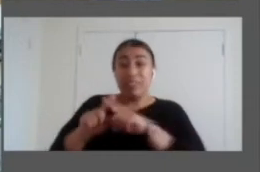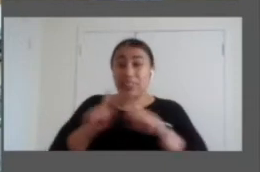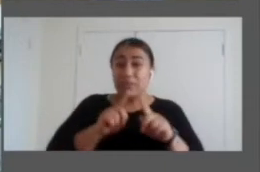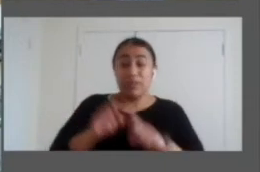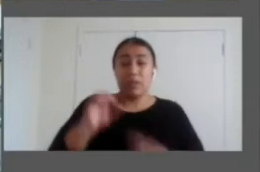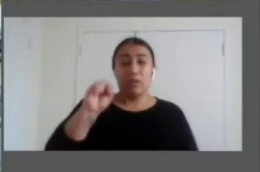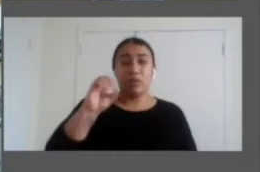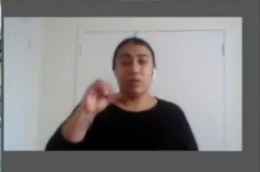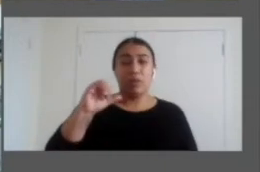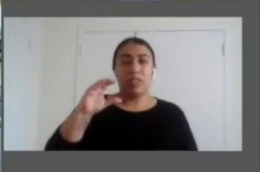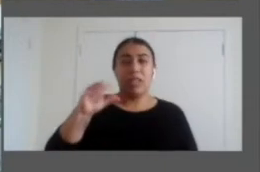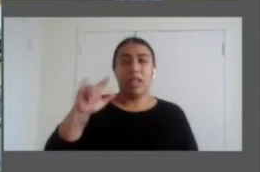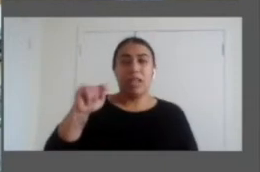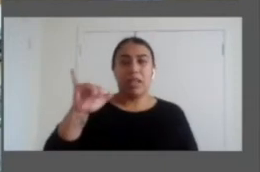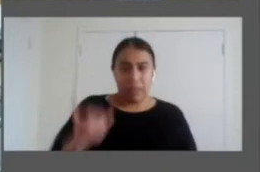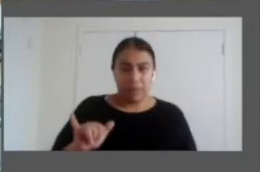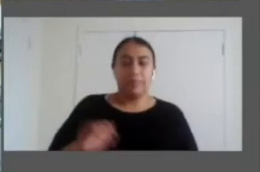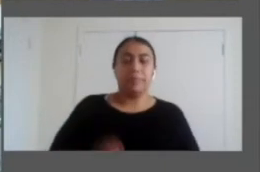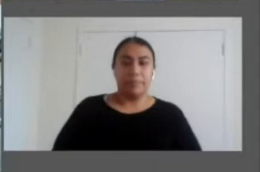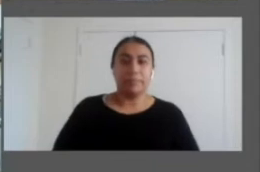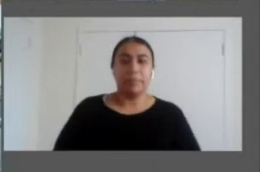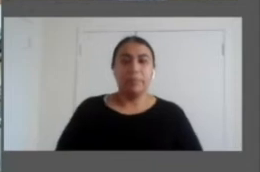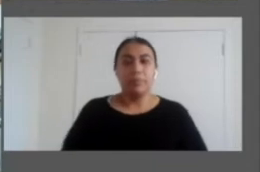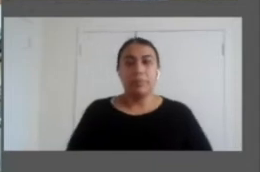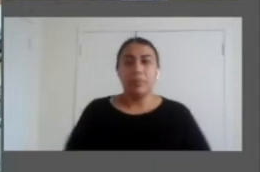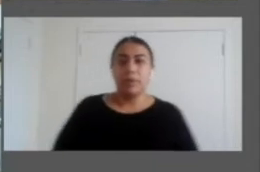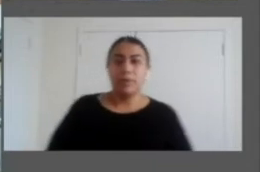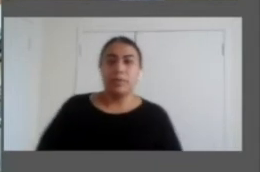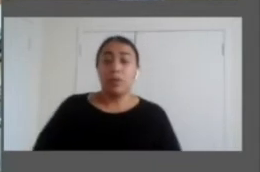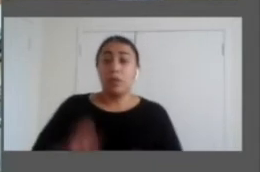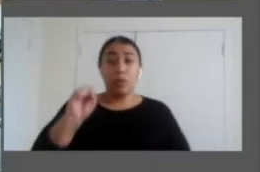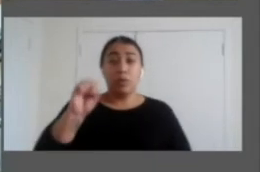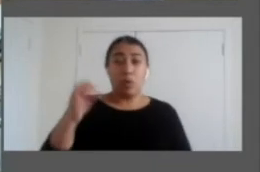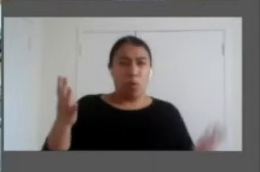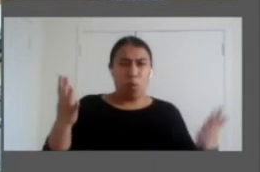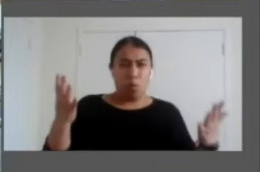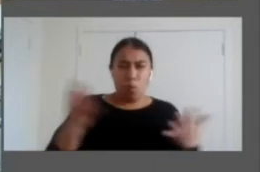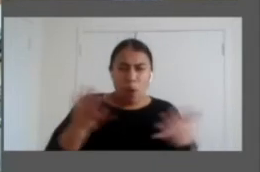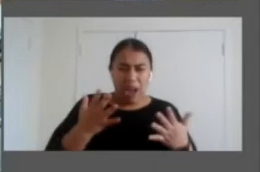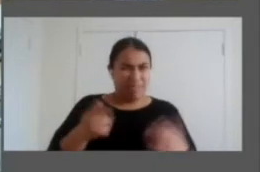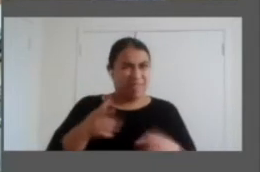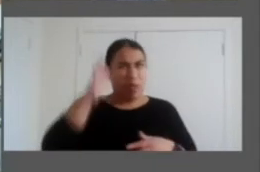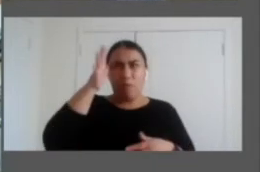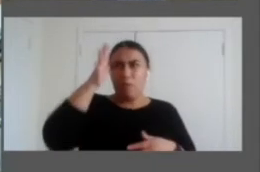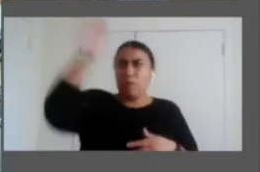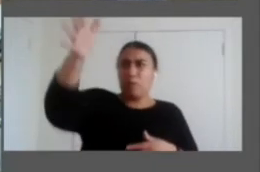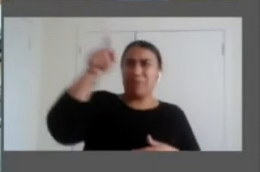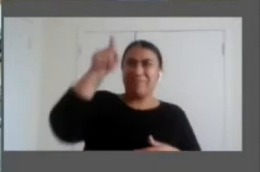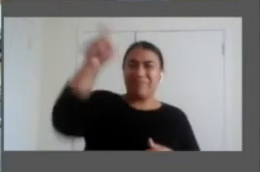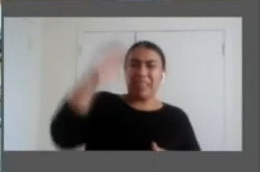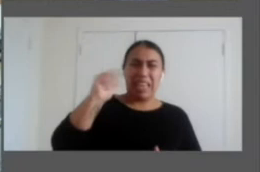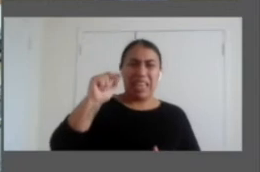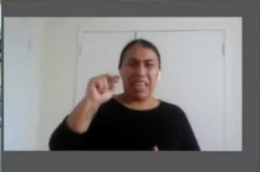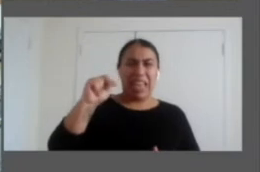the future of medical cannabis for patients is truly limitless, and we really have no idea how effective it is going to be for so many